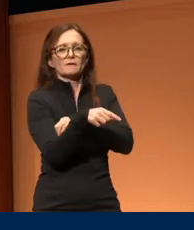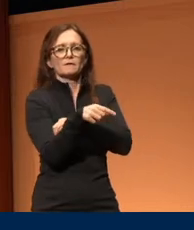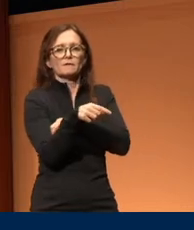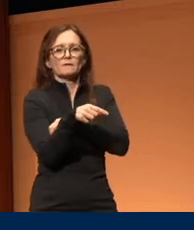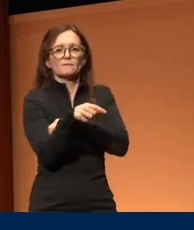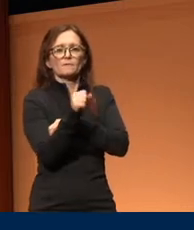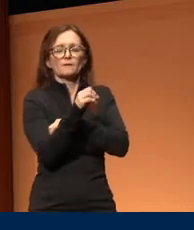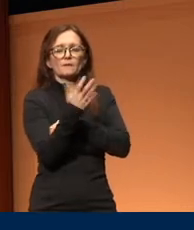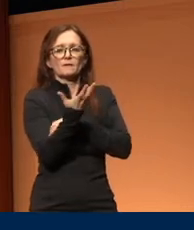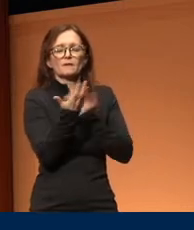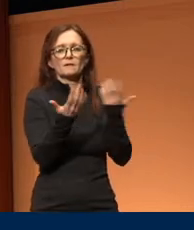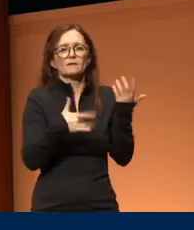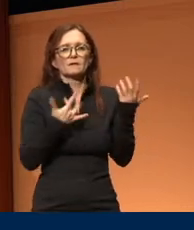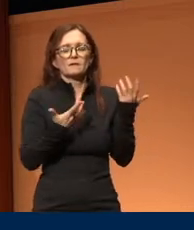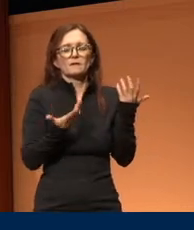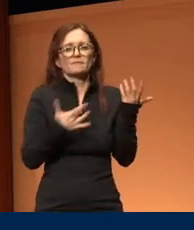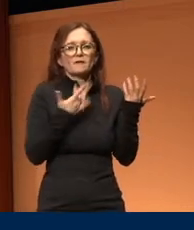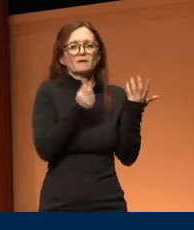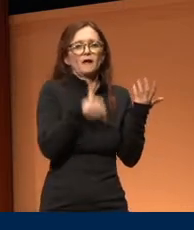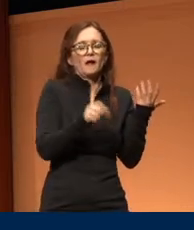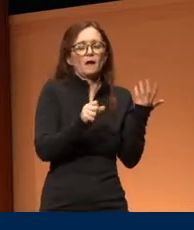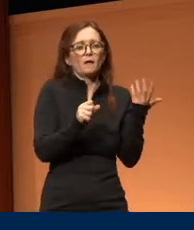on how you channel that feeling.